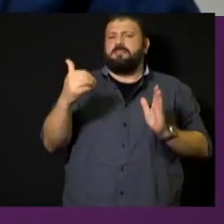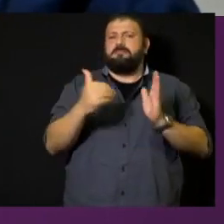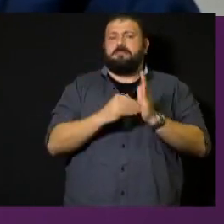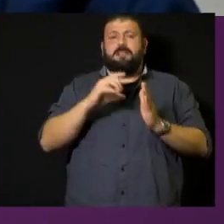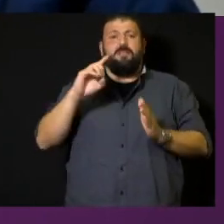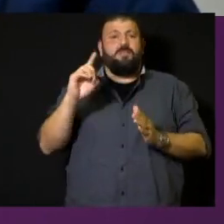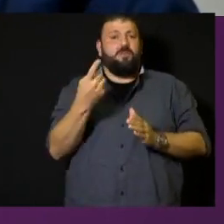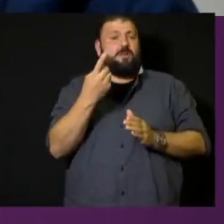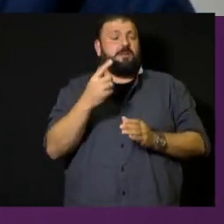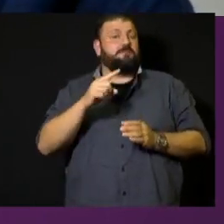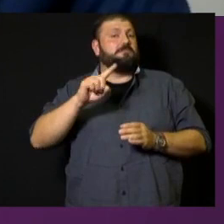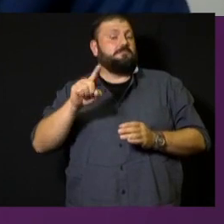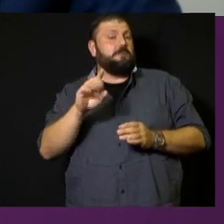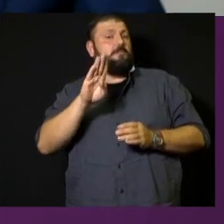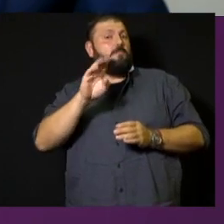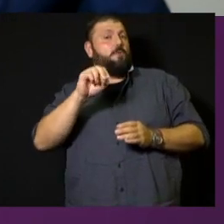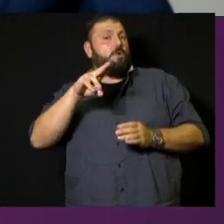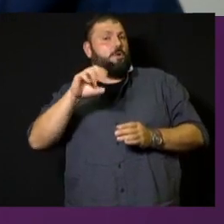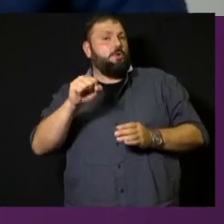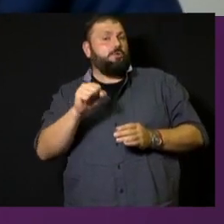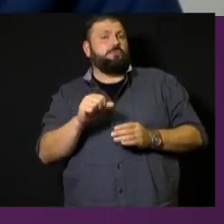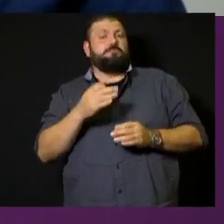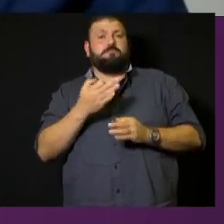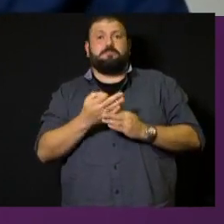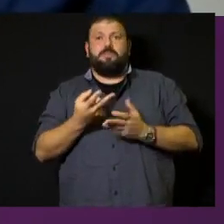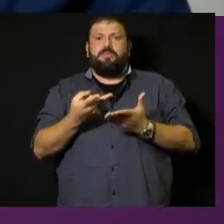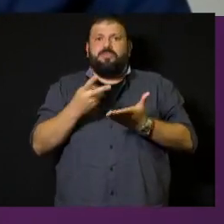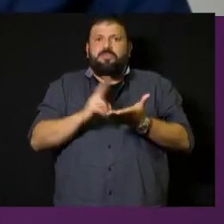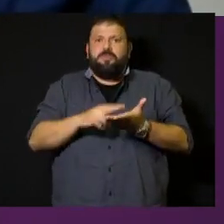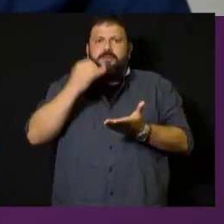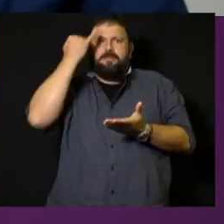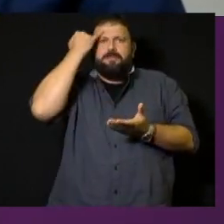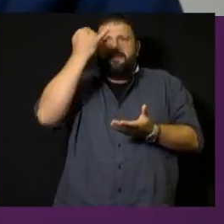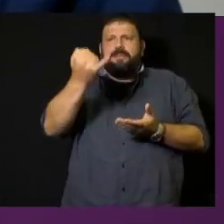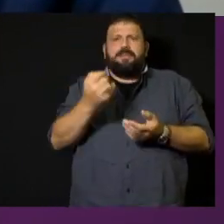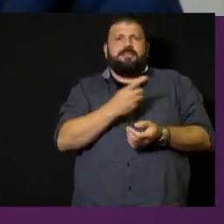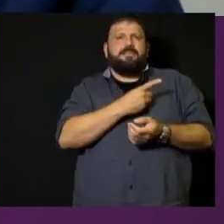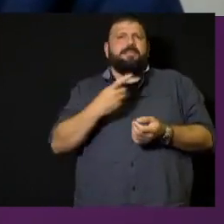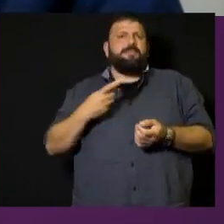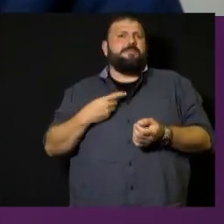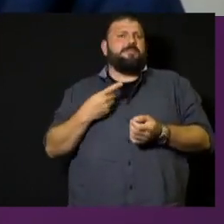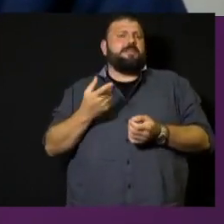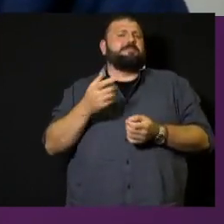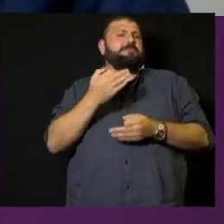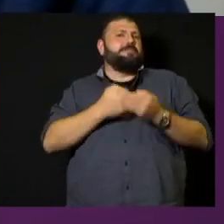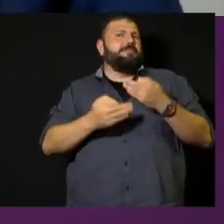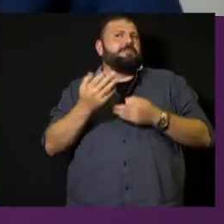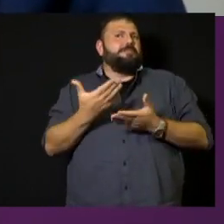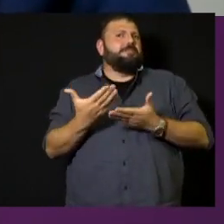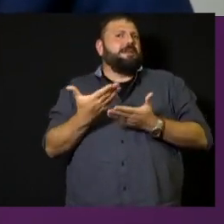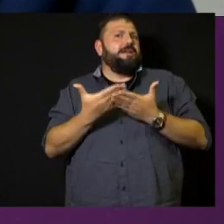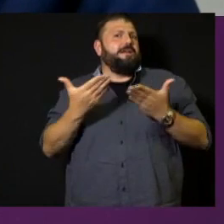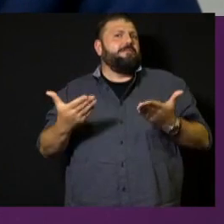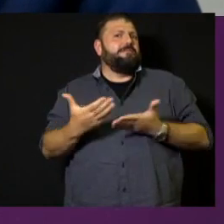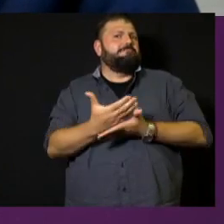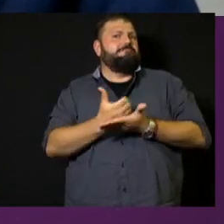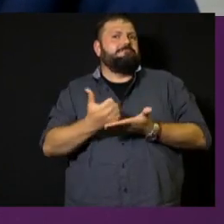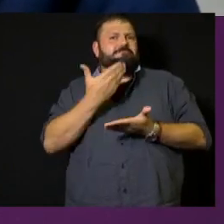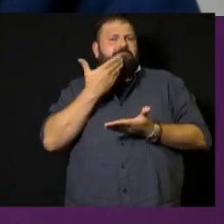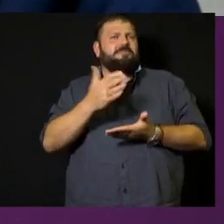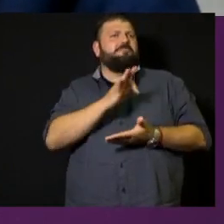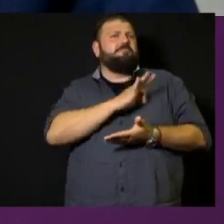have earned more than $36,000 in bonuses, twice as much versus what we have in debts. Just with